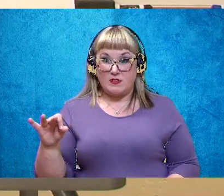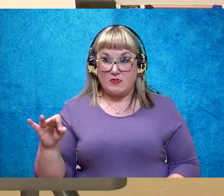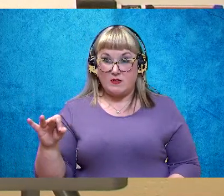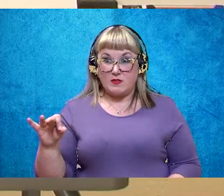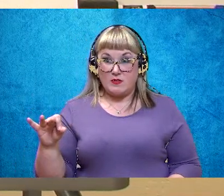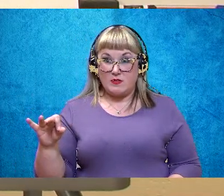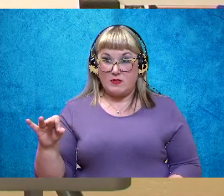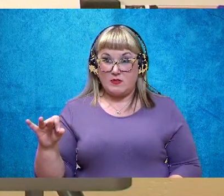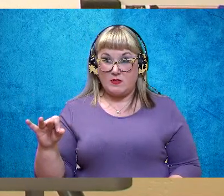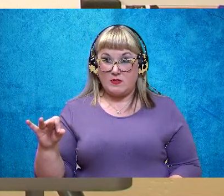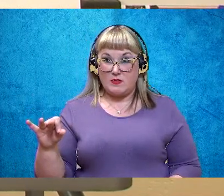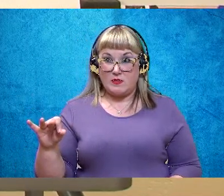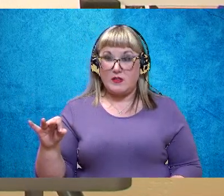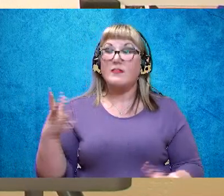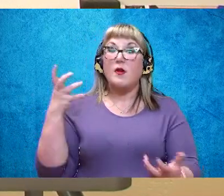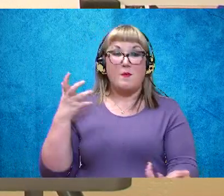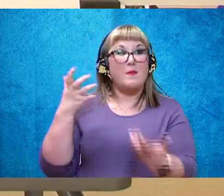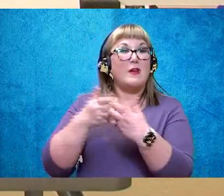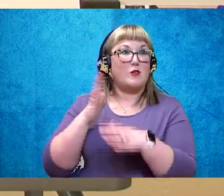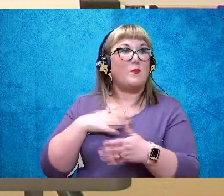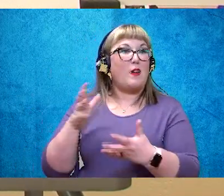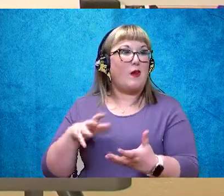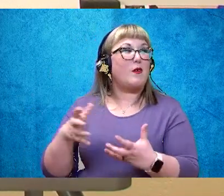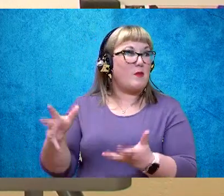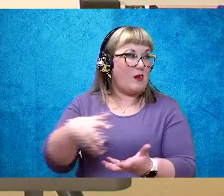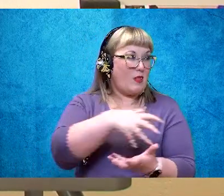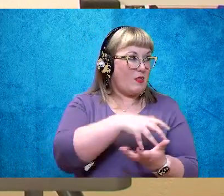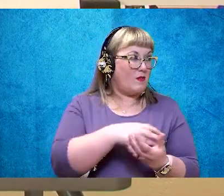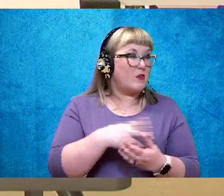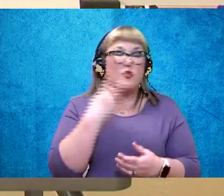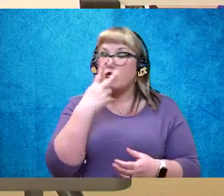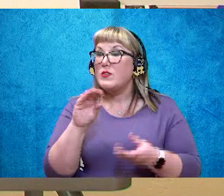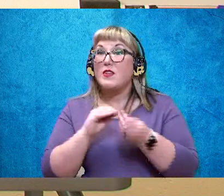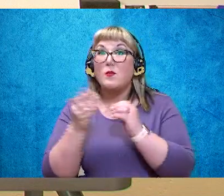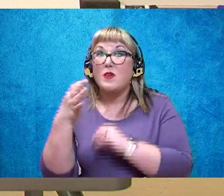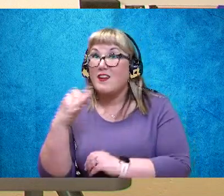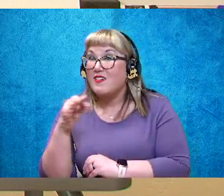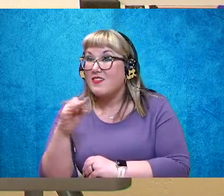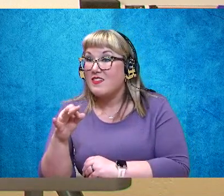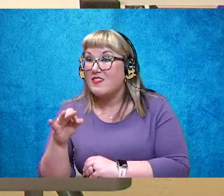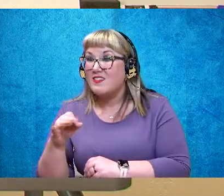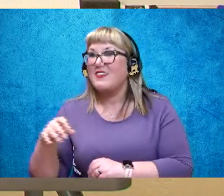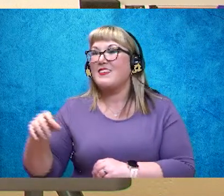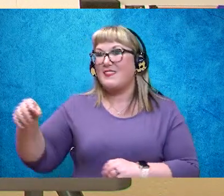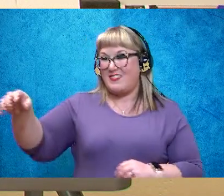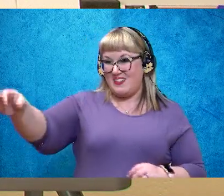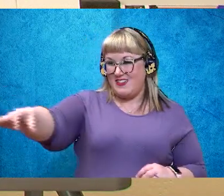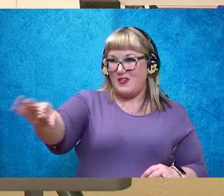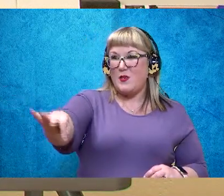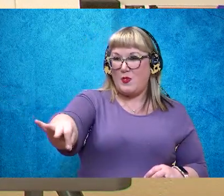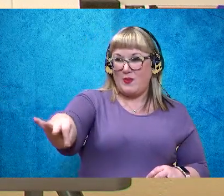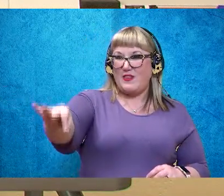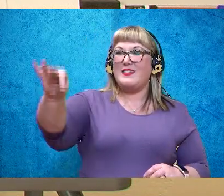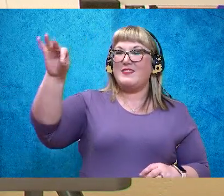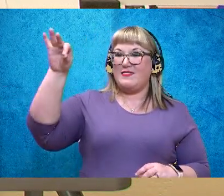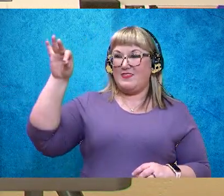that matches my collection. Do you see number 19? It's kind of hiding. It's down here right before 20. We know 19 is one less than